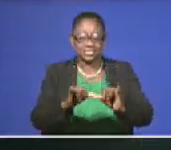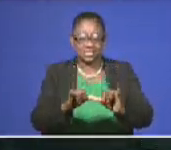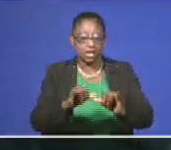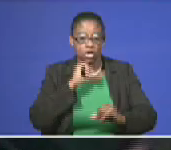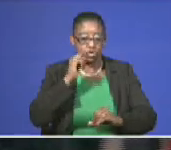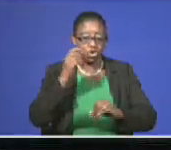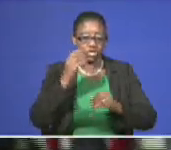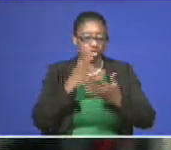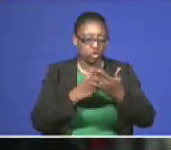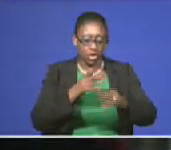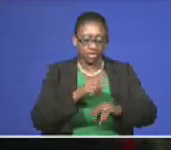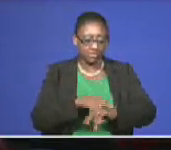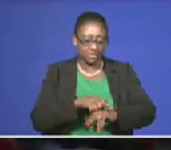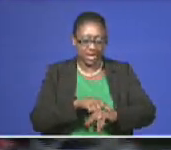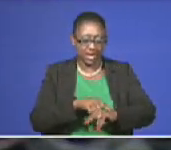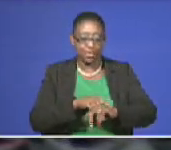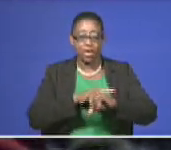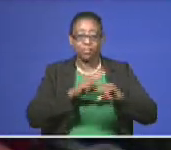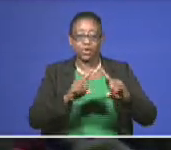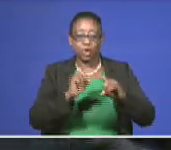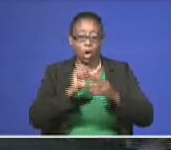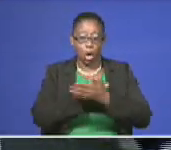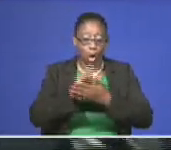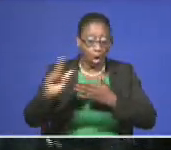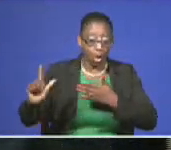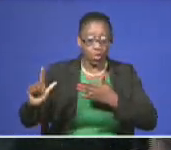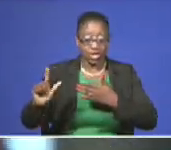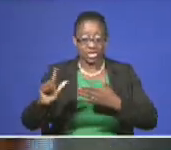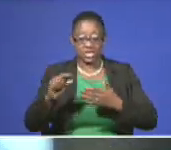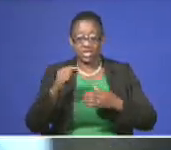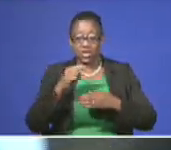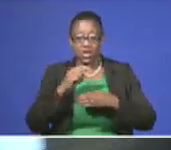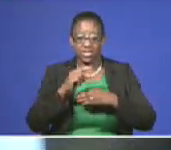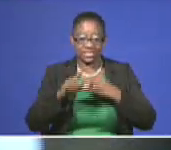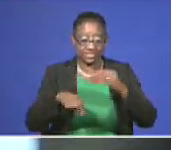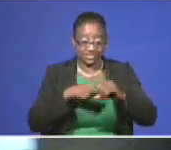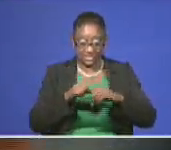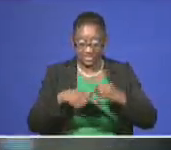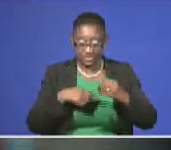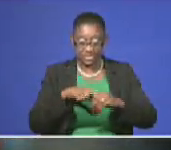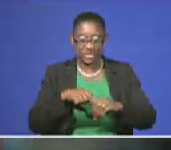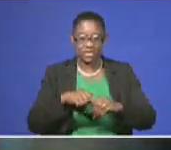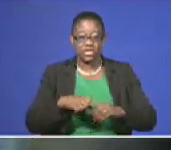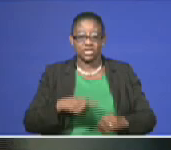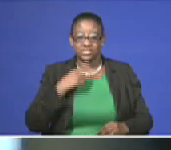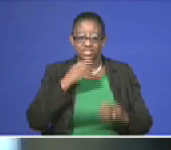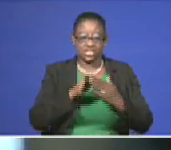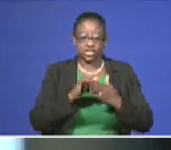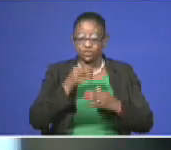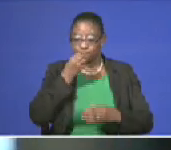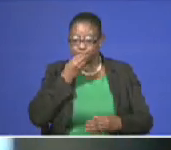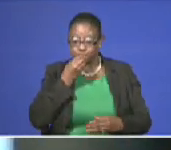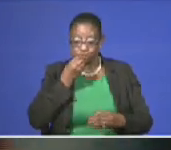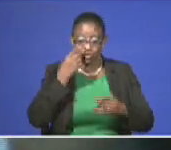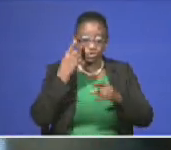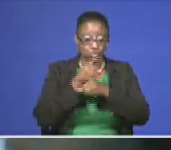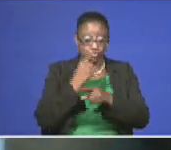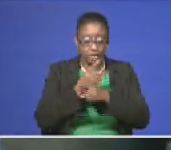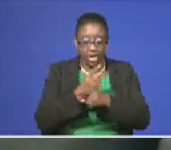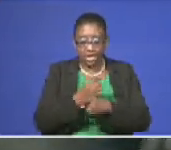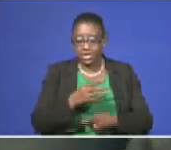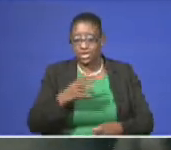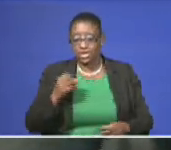season. And by doing that, we try to make sure that your nutrition is fine, that your workouts are fine, that your planning